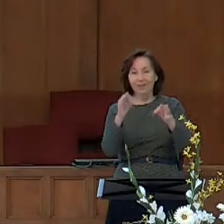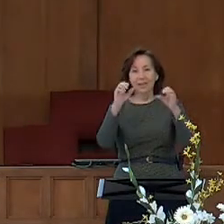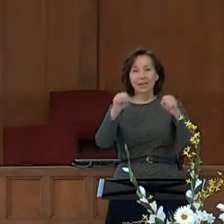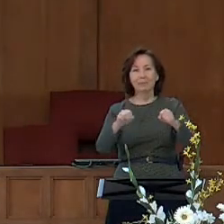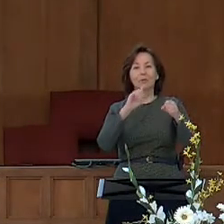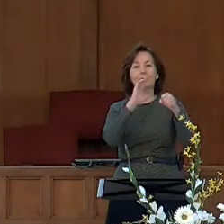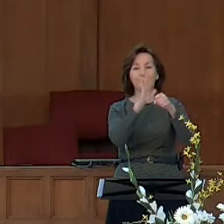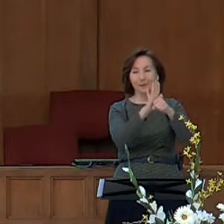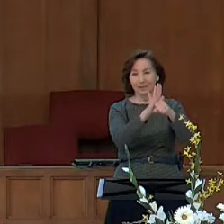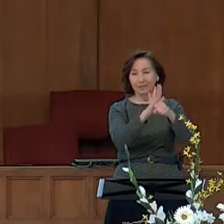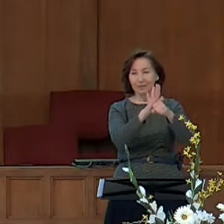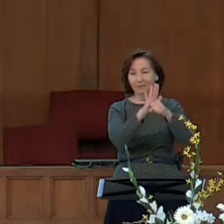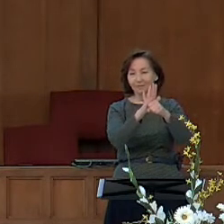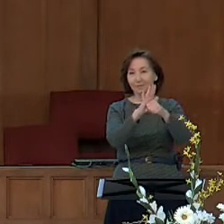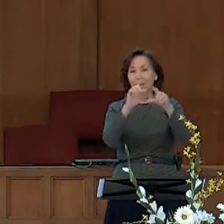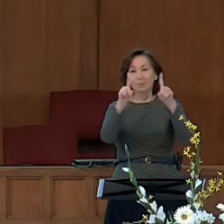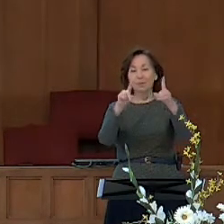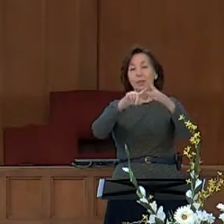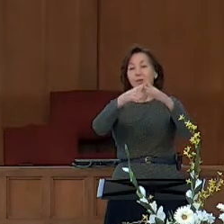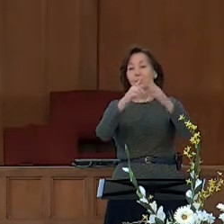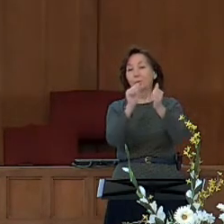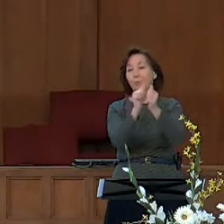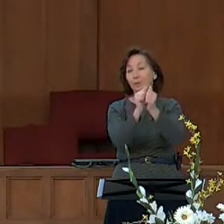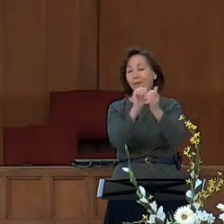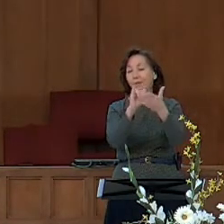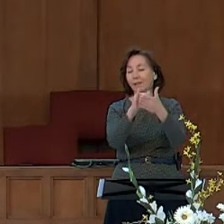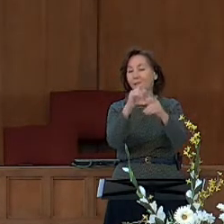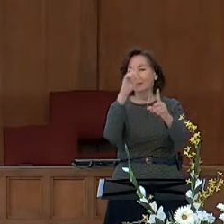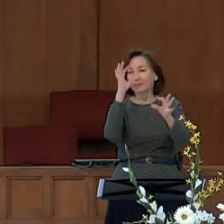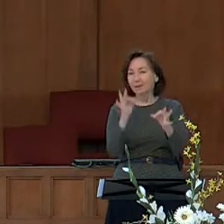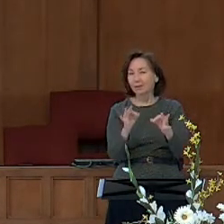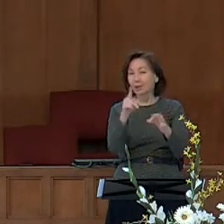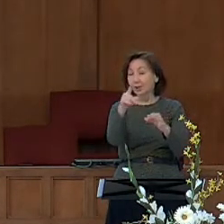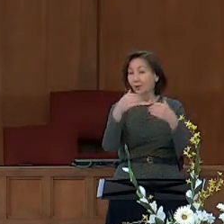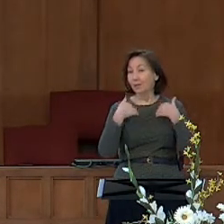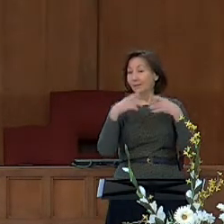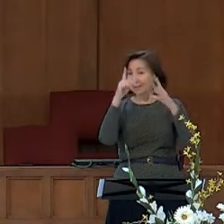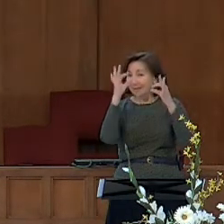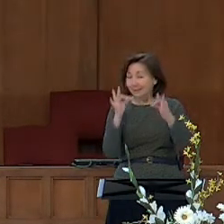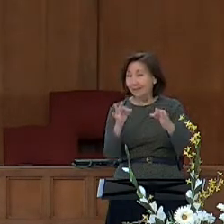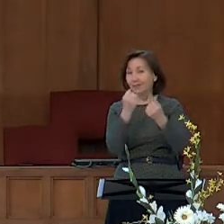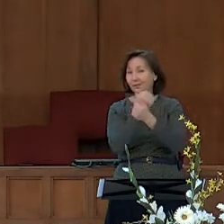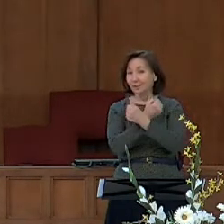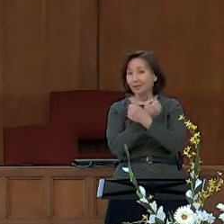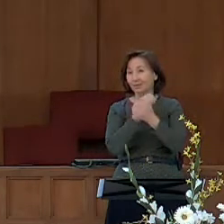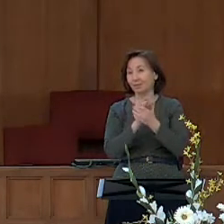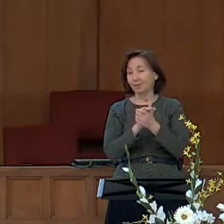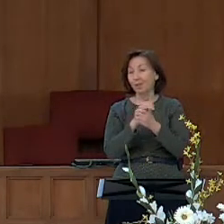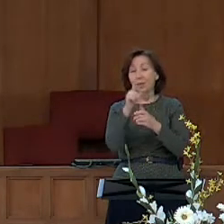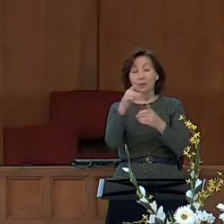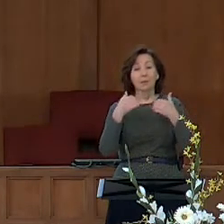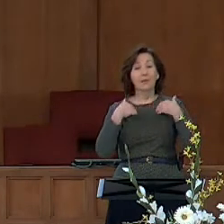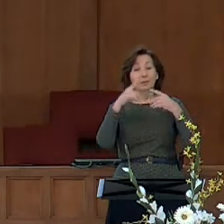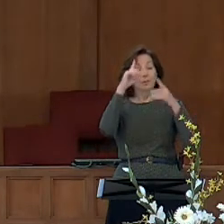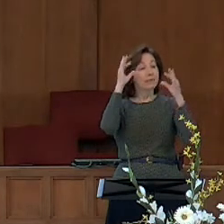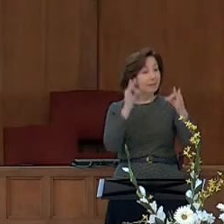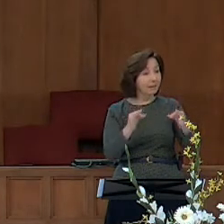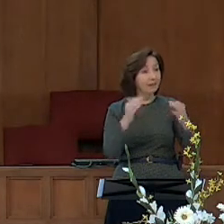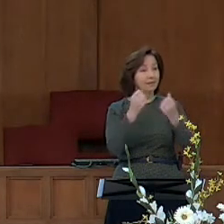commit. But it starts with that decision. You have to decide to love. You have to decide to